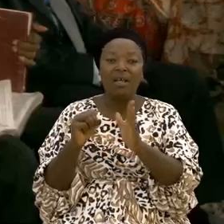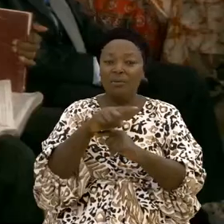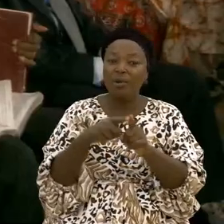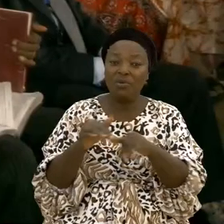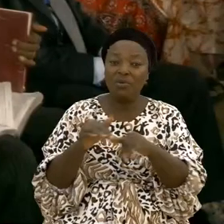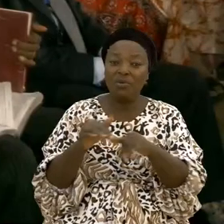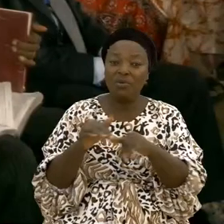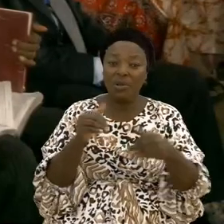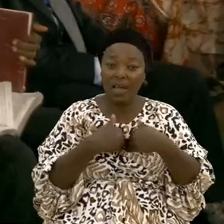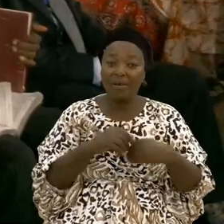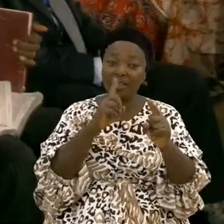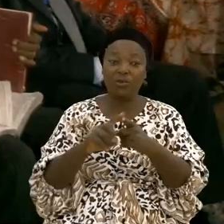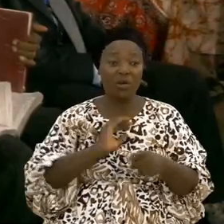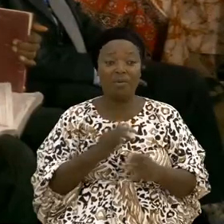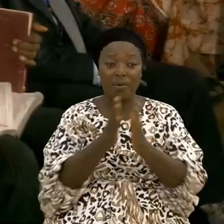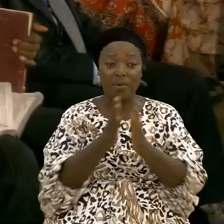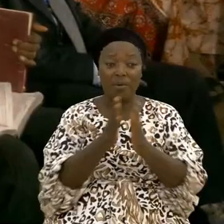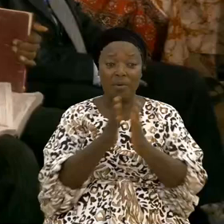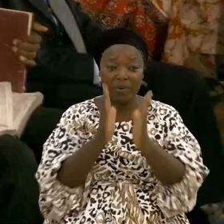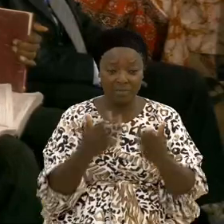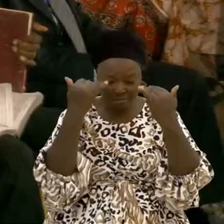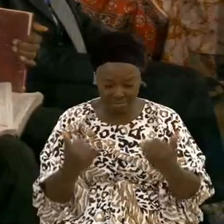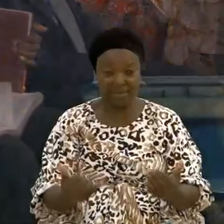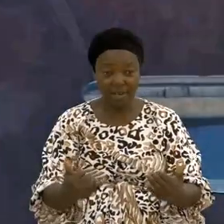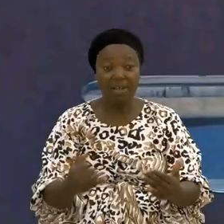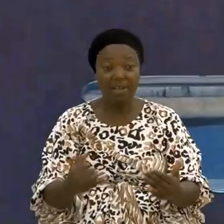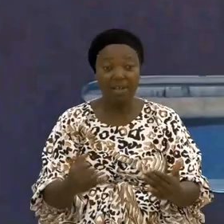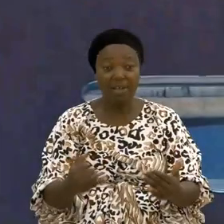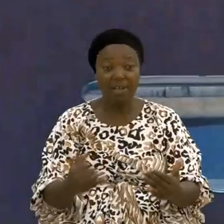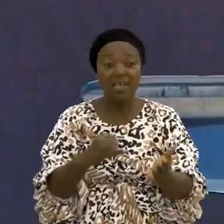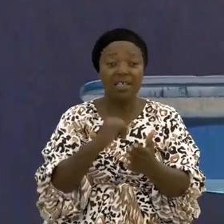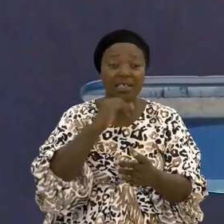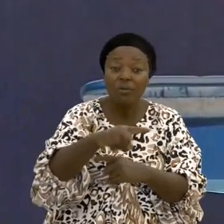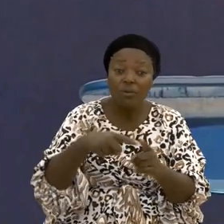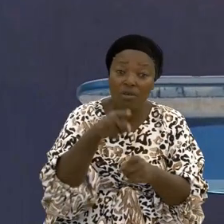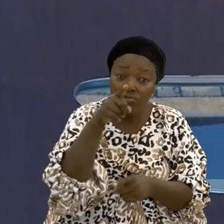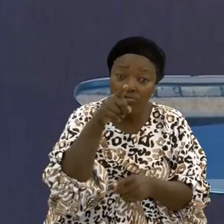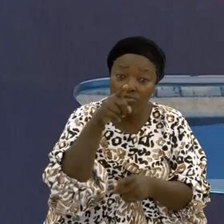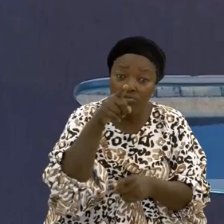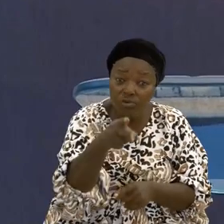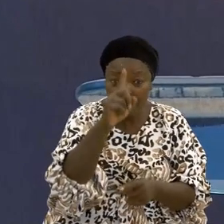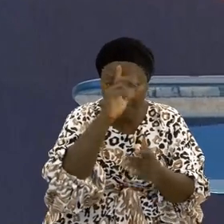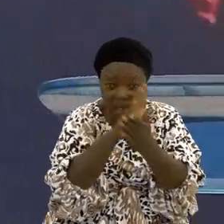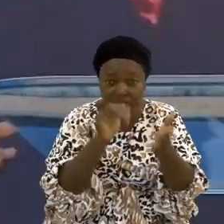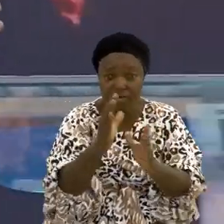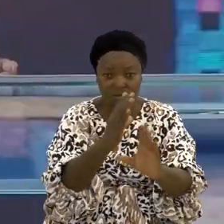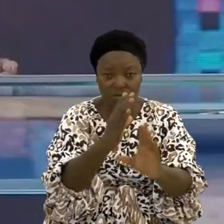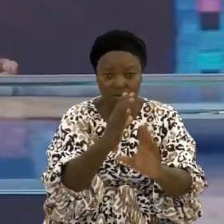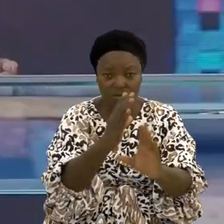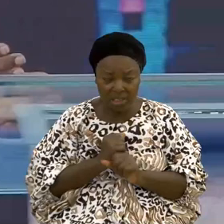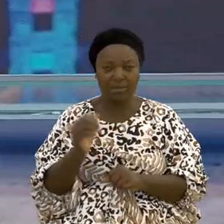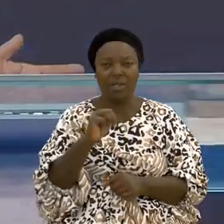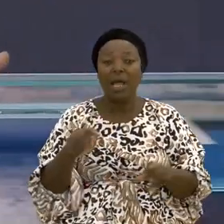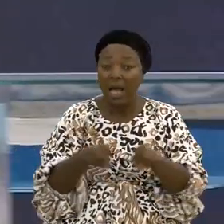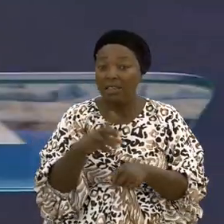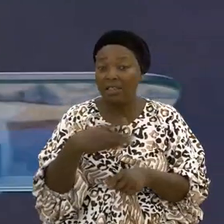prayer? It is when we believe that we receive them. And the message is going